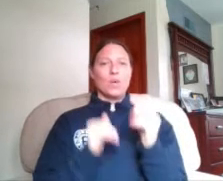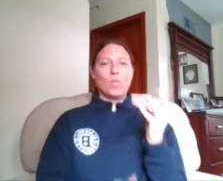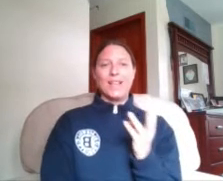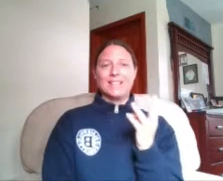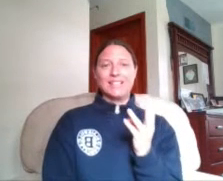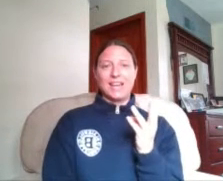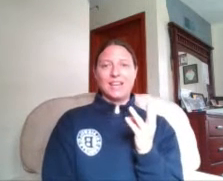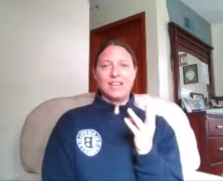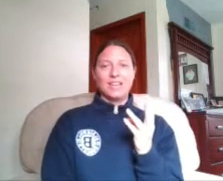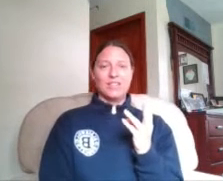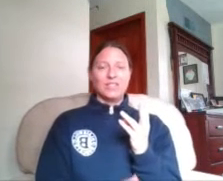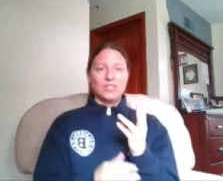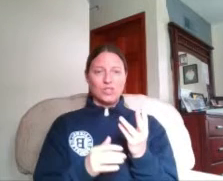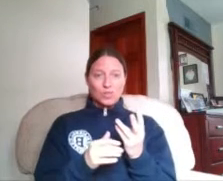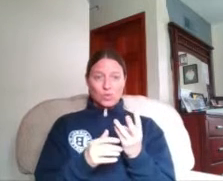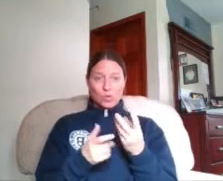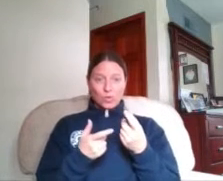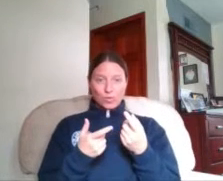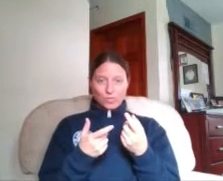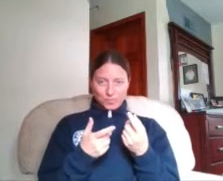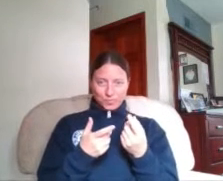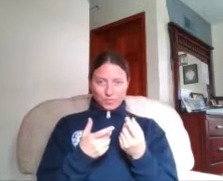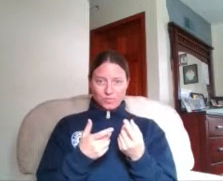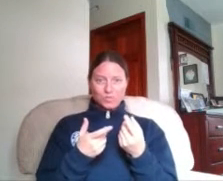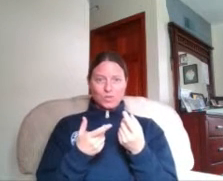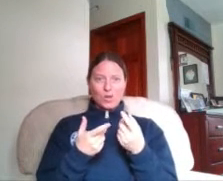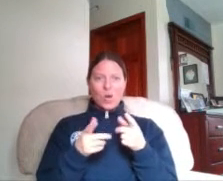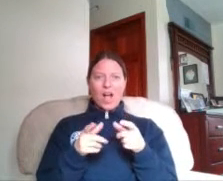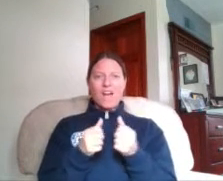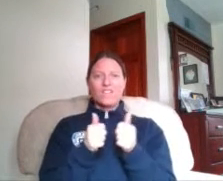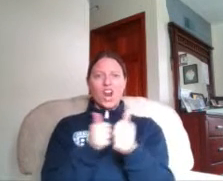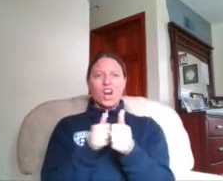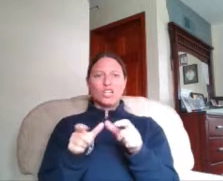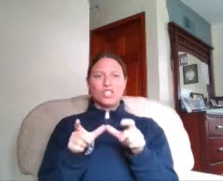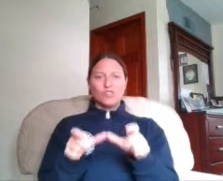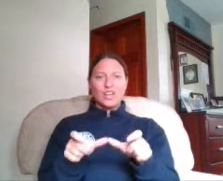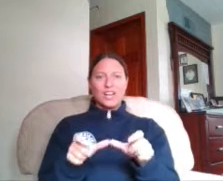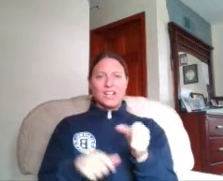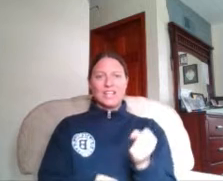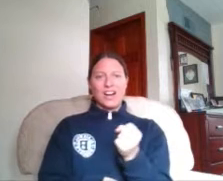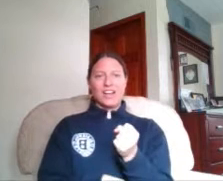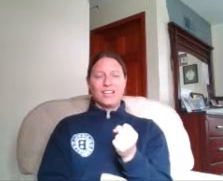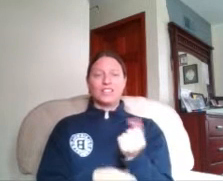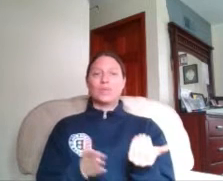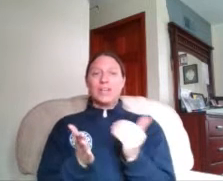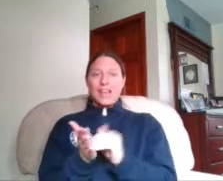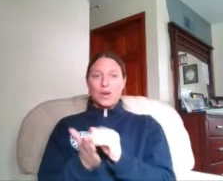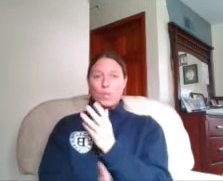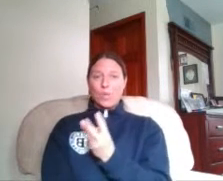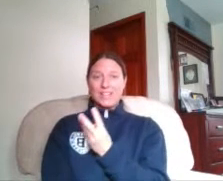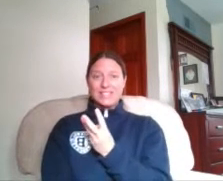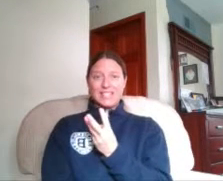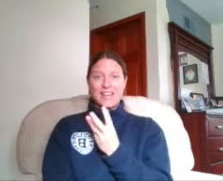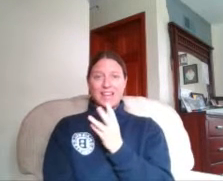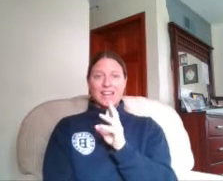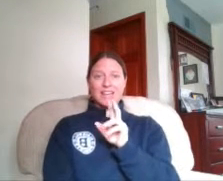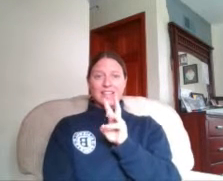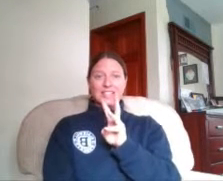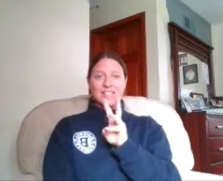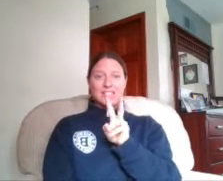Saturday? So again, we have 6 2/3 on Wednesday, and then Saturday we have 2